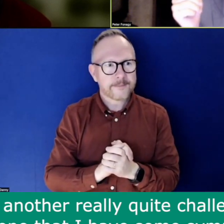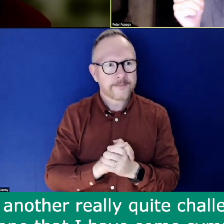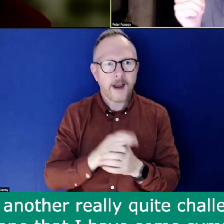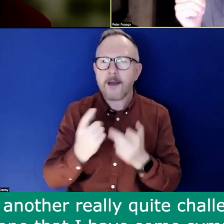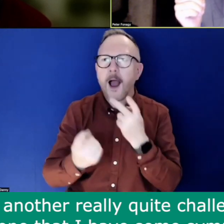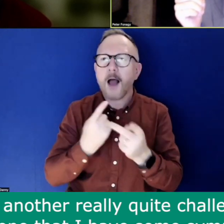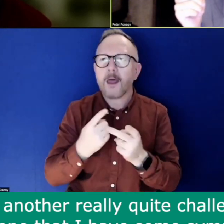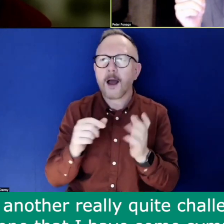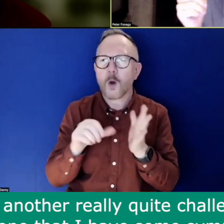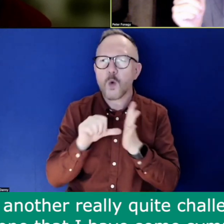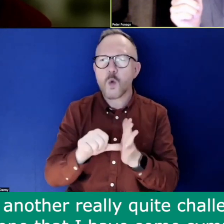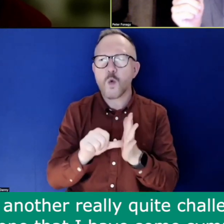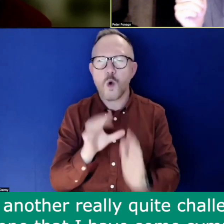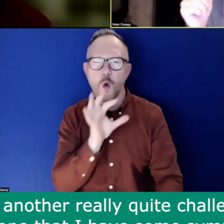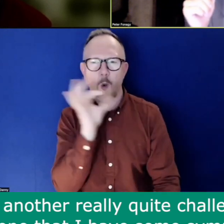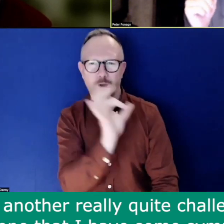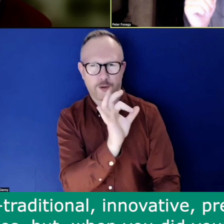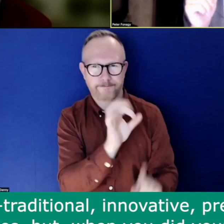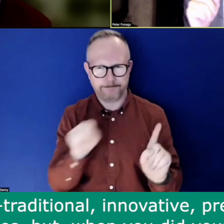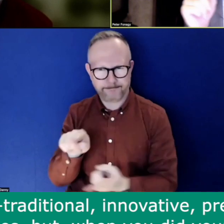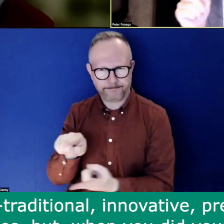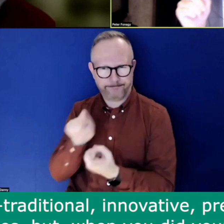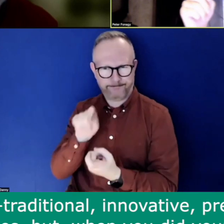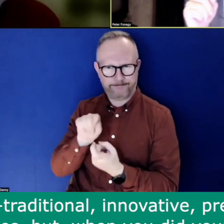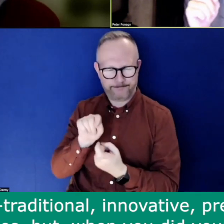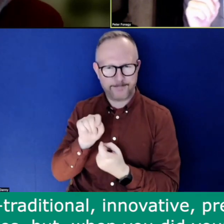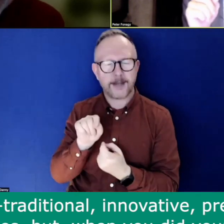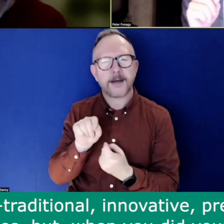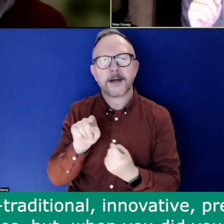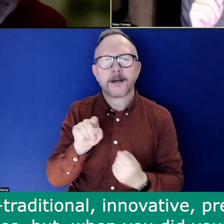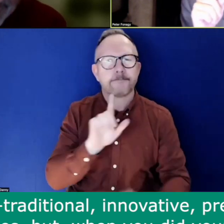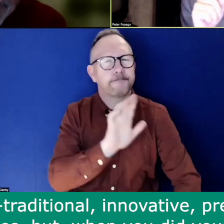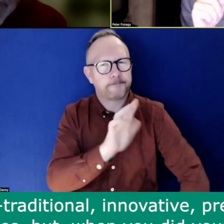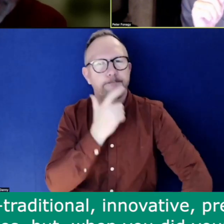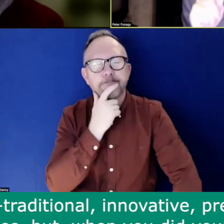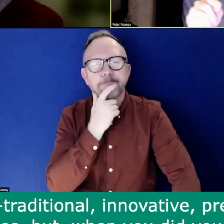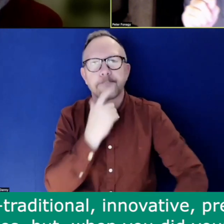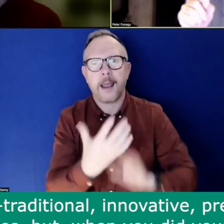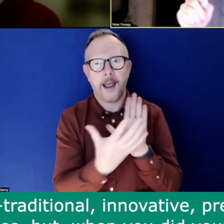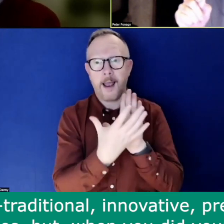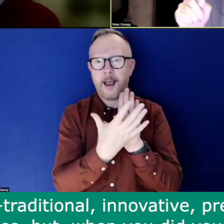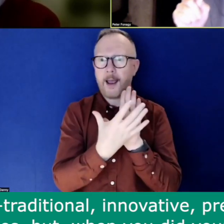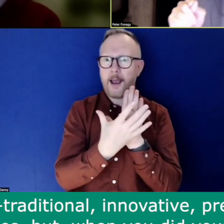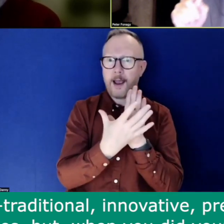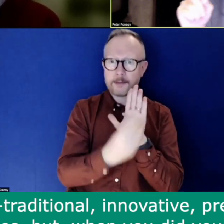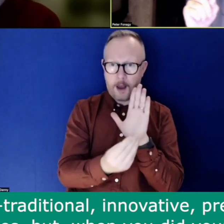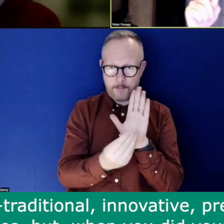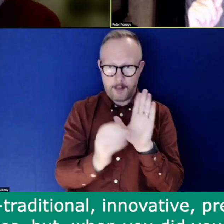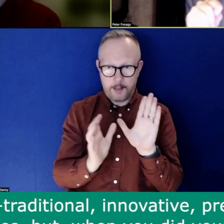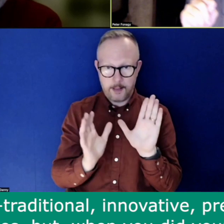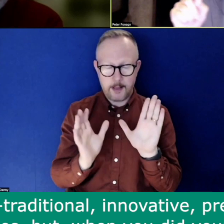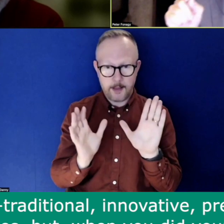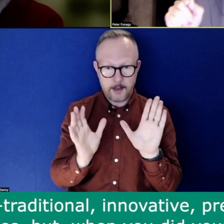that I have some sympathy with. Say that there is a non-traditional,